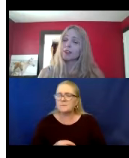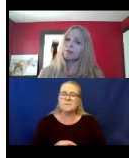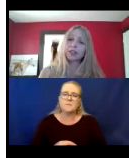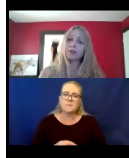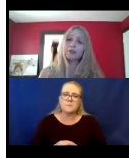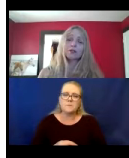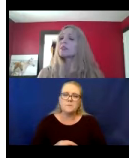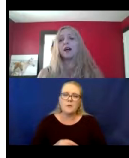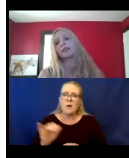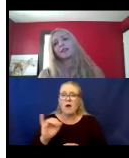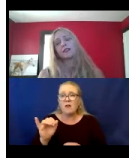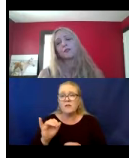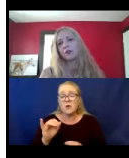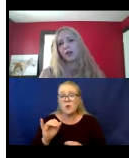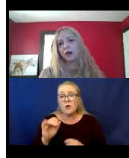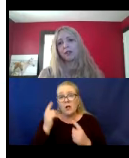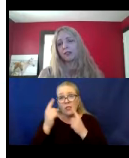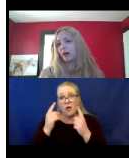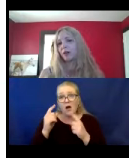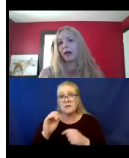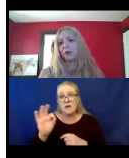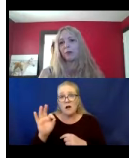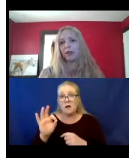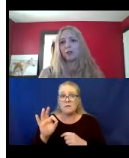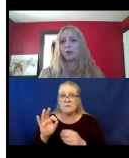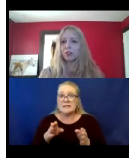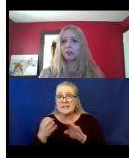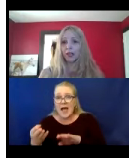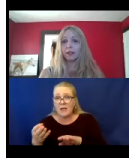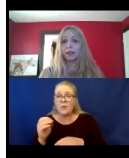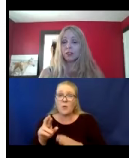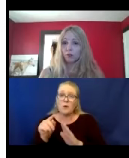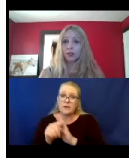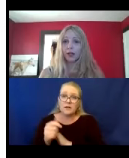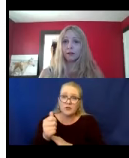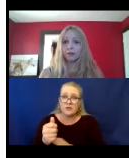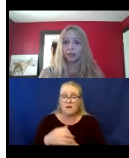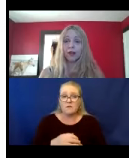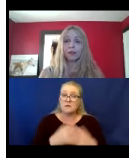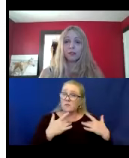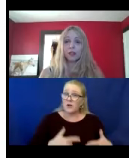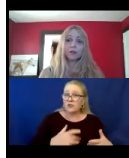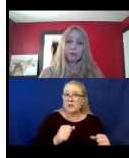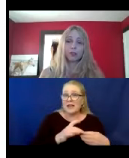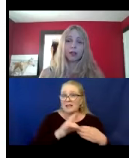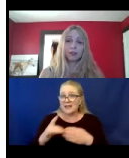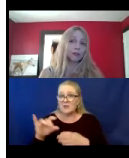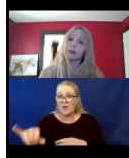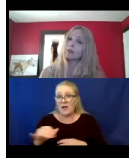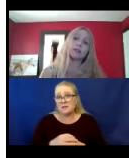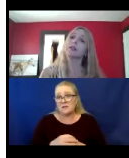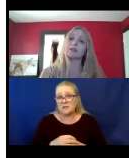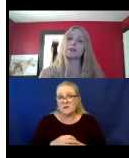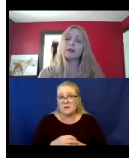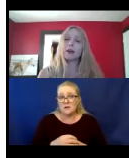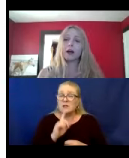Then thoughts of death or suicide. That's a difficult topic to talk about, but depression can lead to suicide and thoughts of death or suicide. So it's